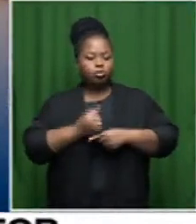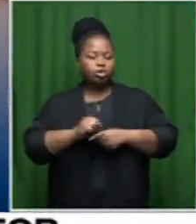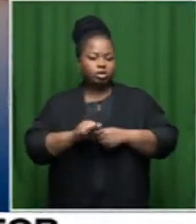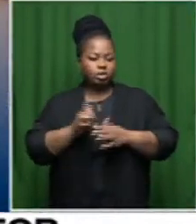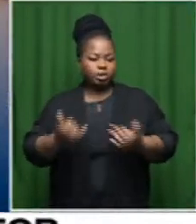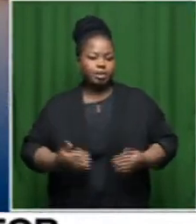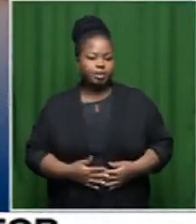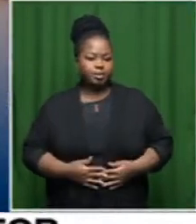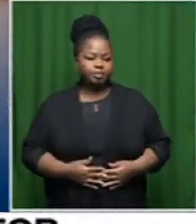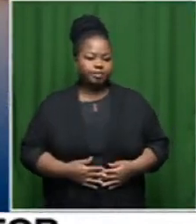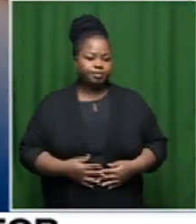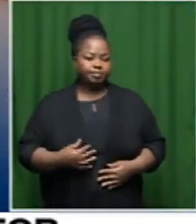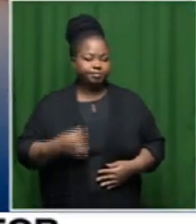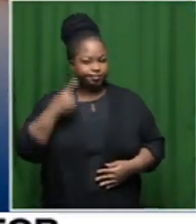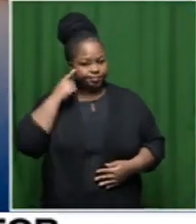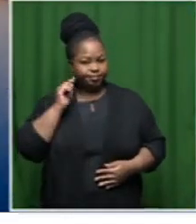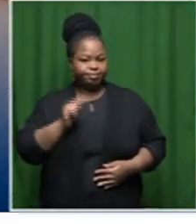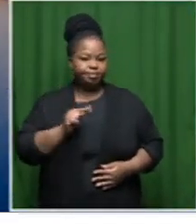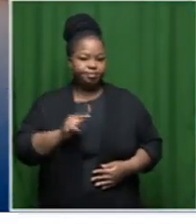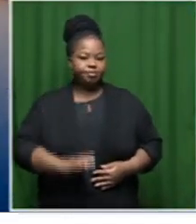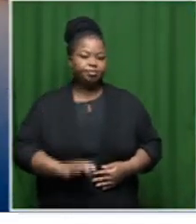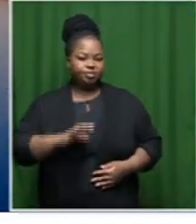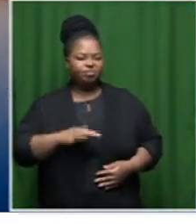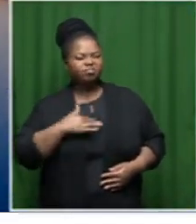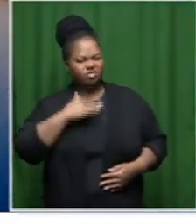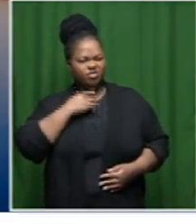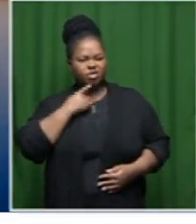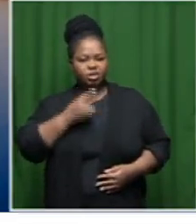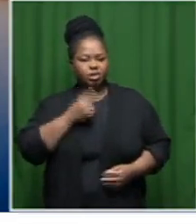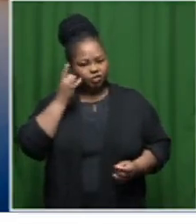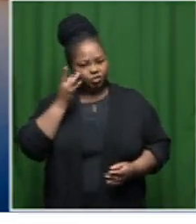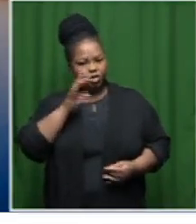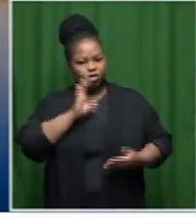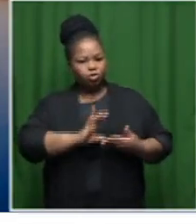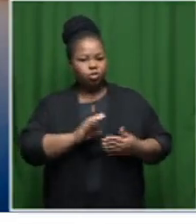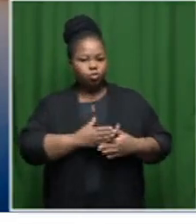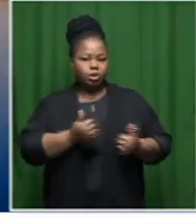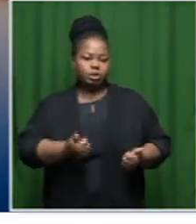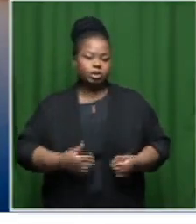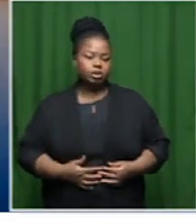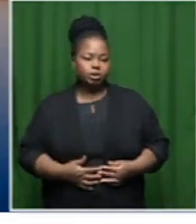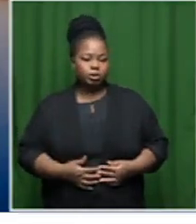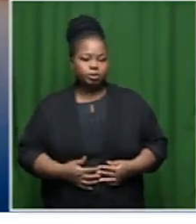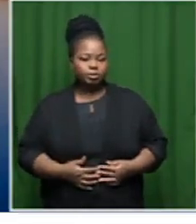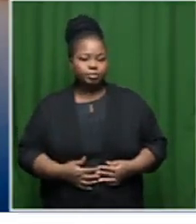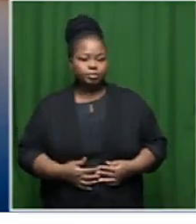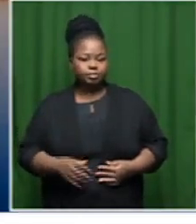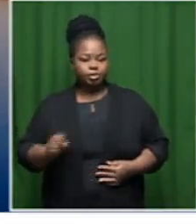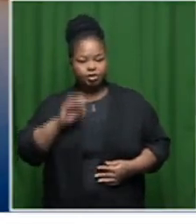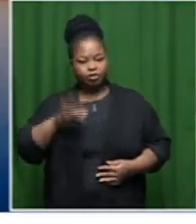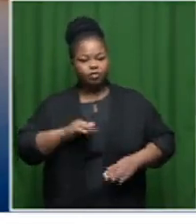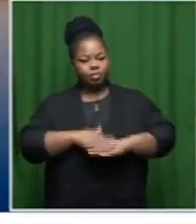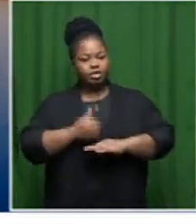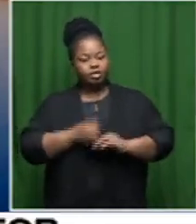Okay. And I feel like that should be, confidence enough to say that the information in the course works. Okay. Yeah, and it's South